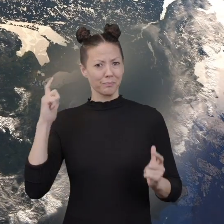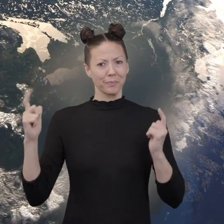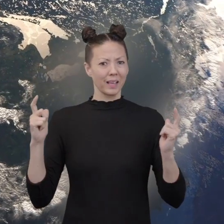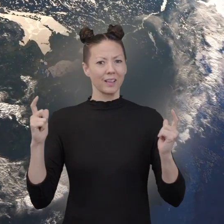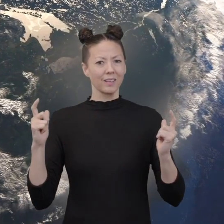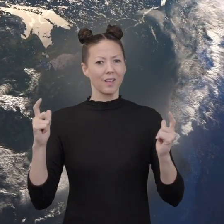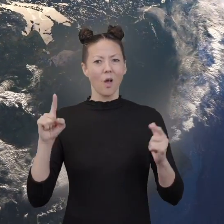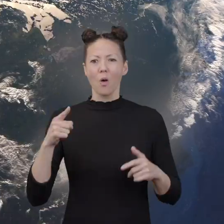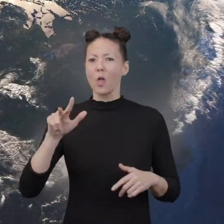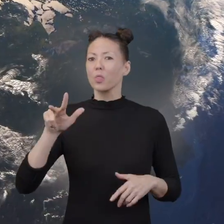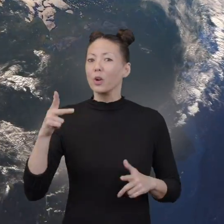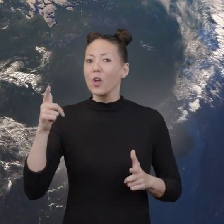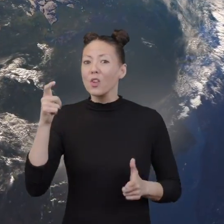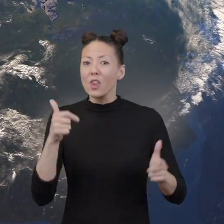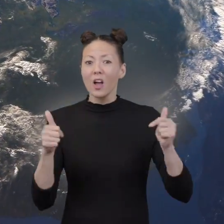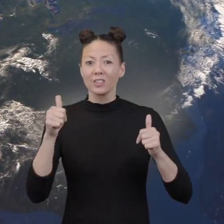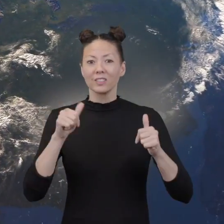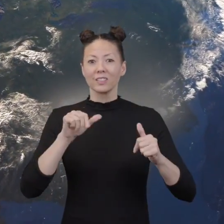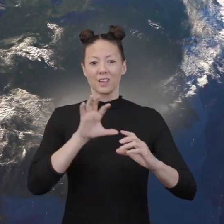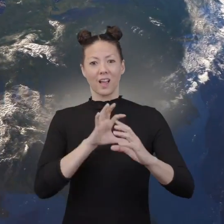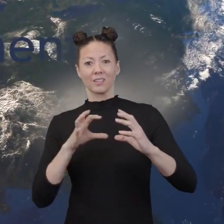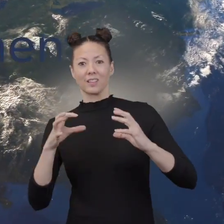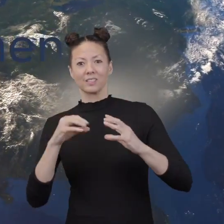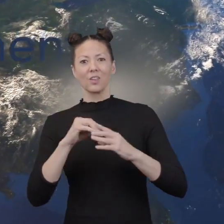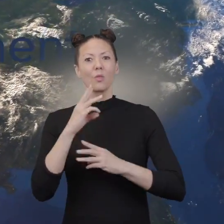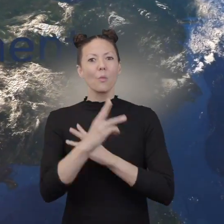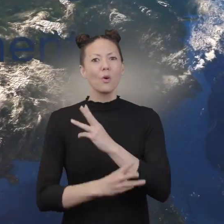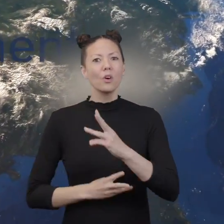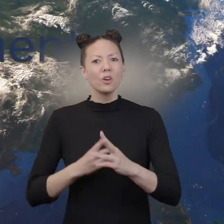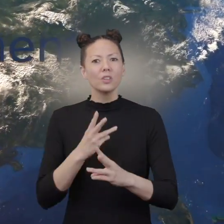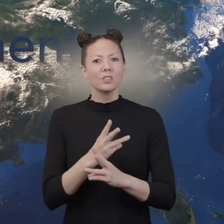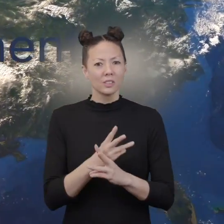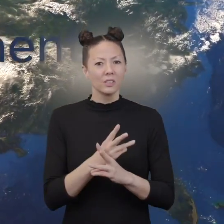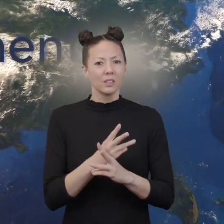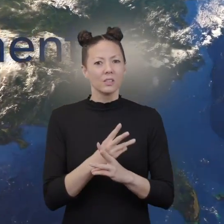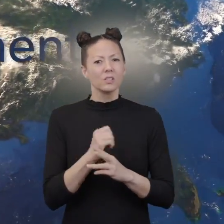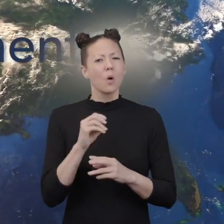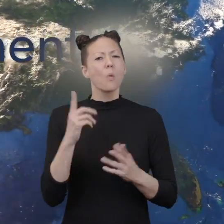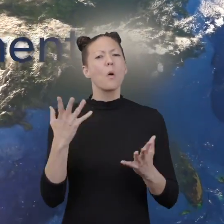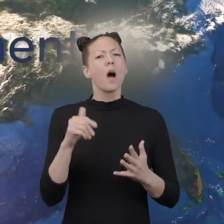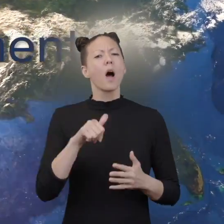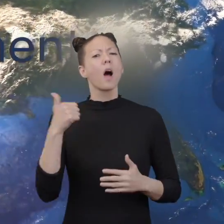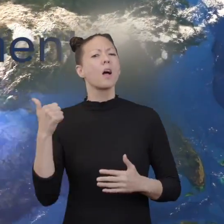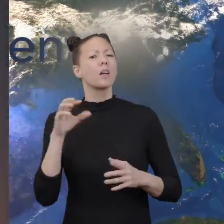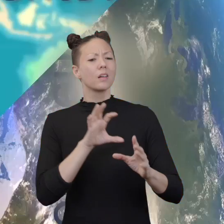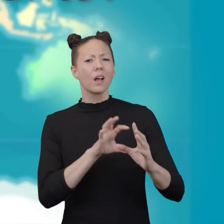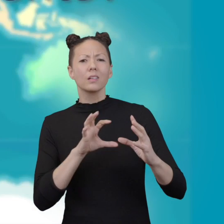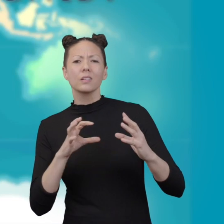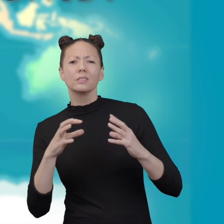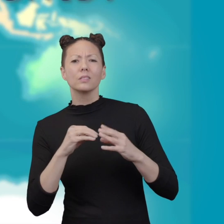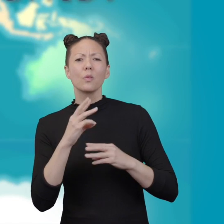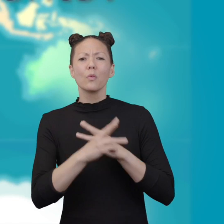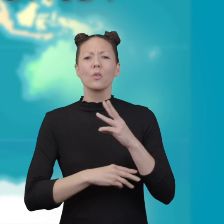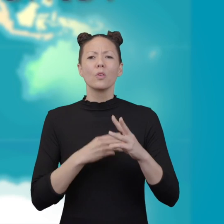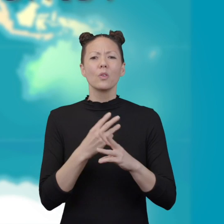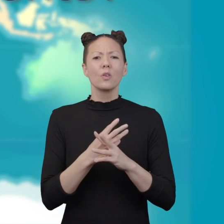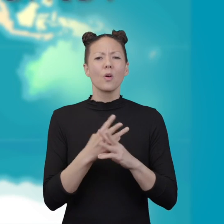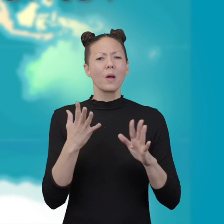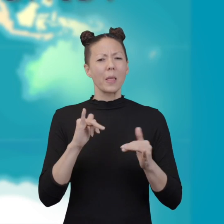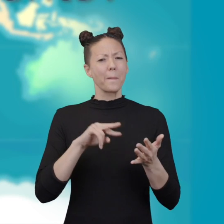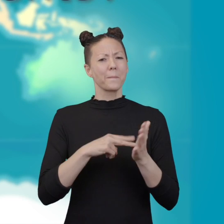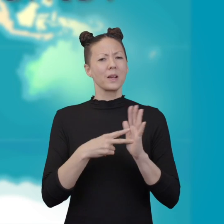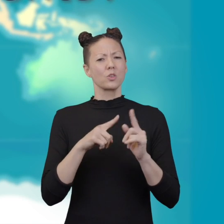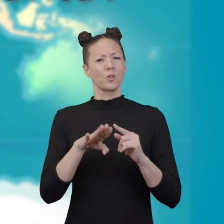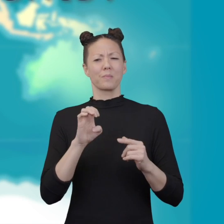guess what? While it's big, it's only the 3rd largest continent in the world. So, what are